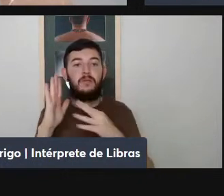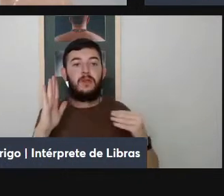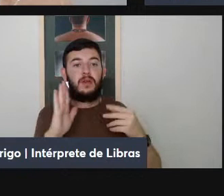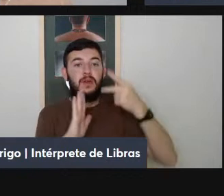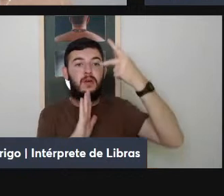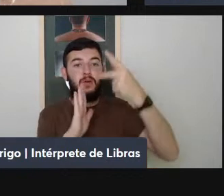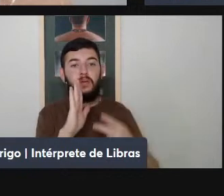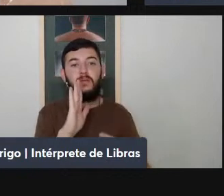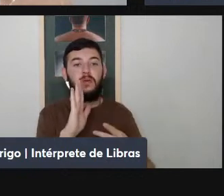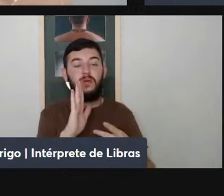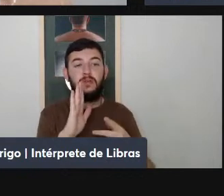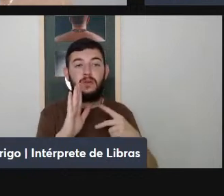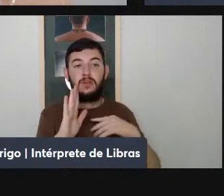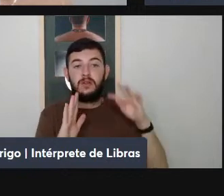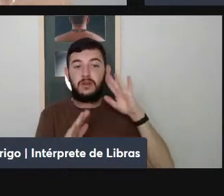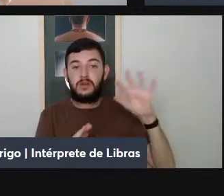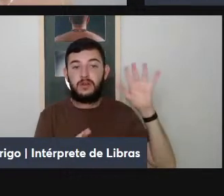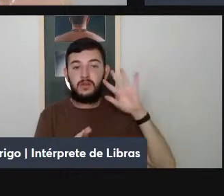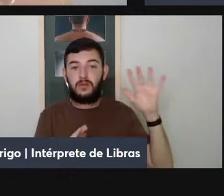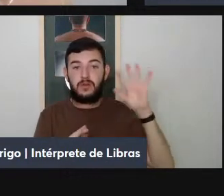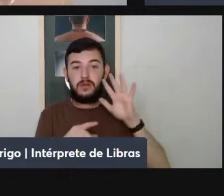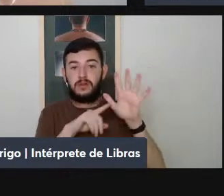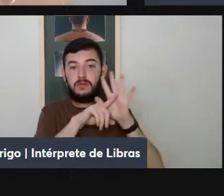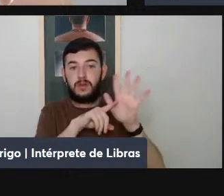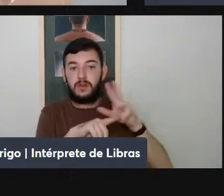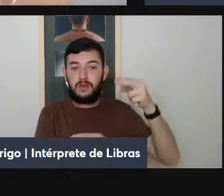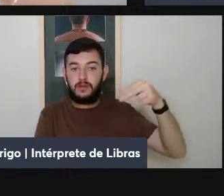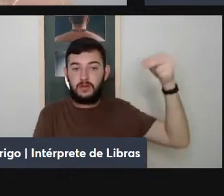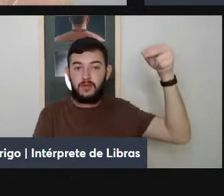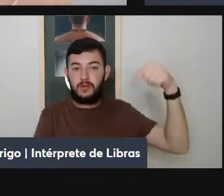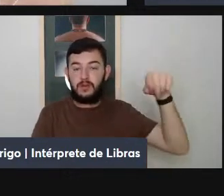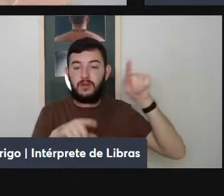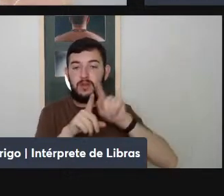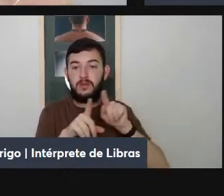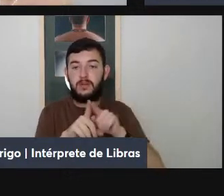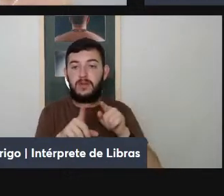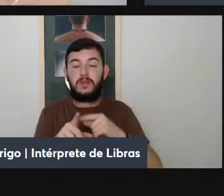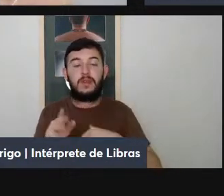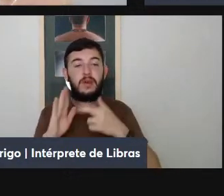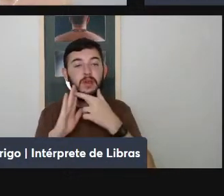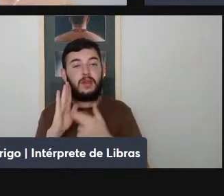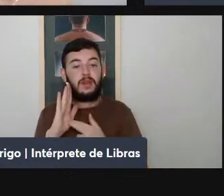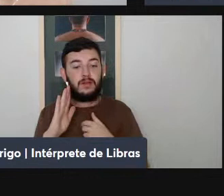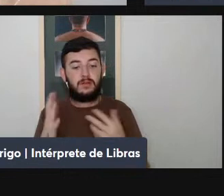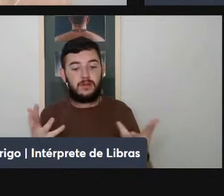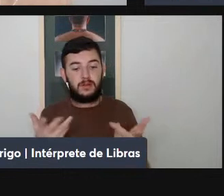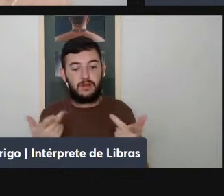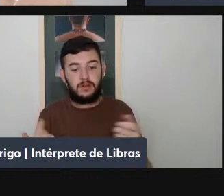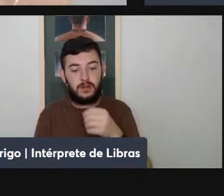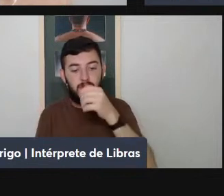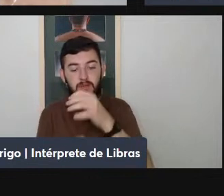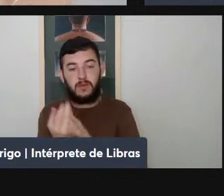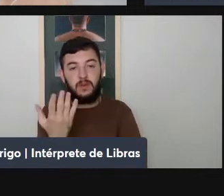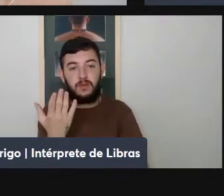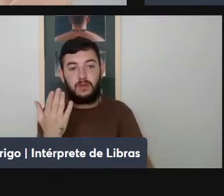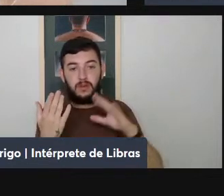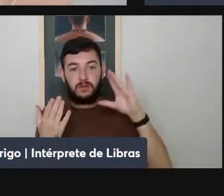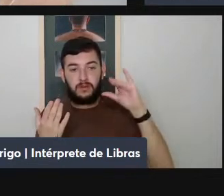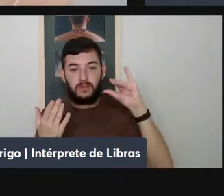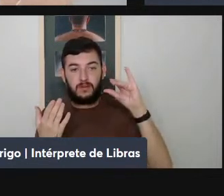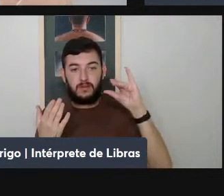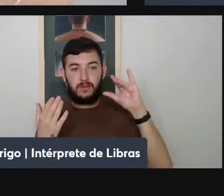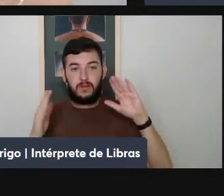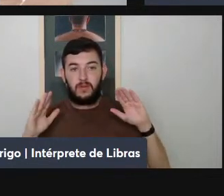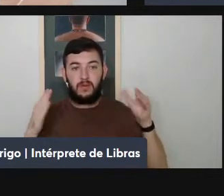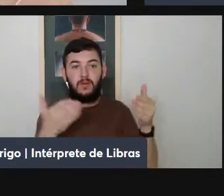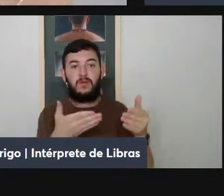projeto de teoria do Norte e os critérios de excelência e produção científica consagrados nessa parte